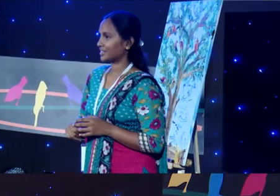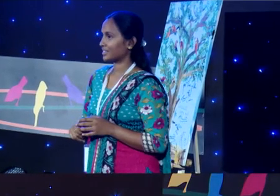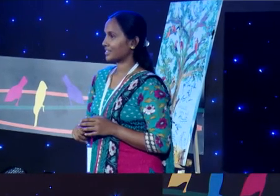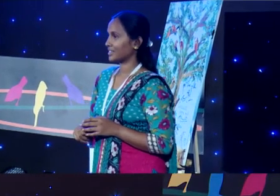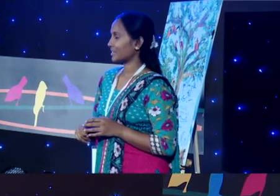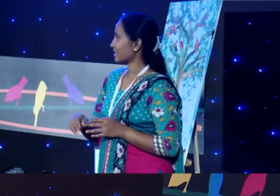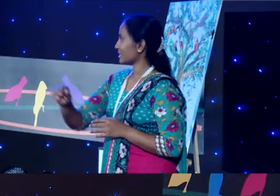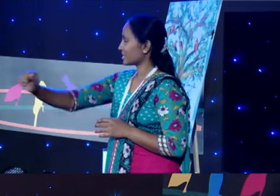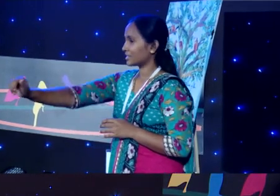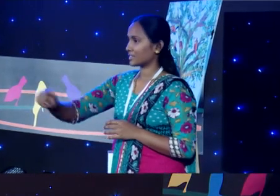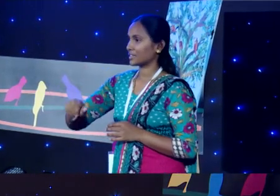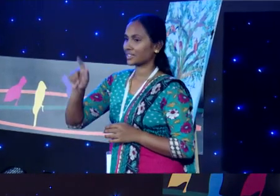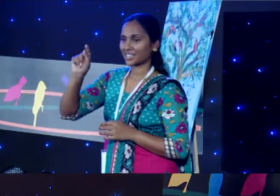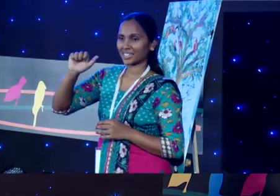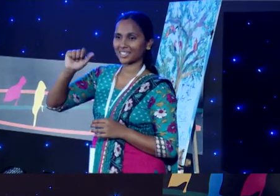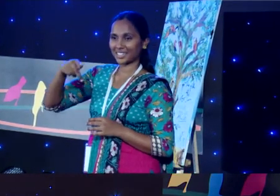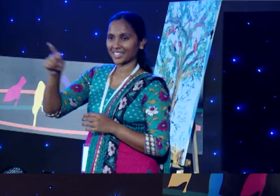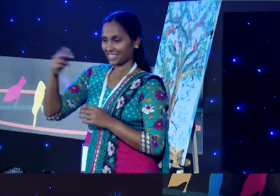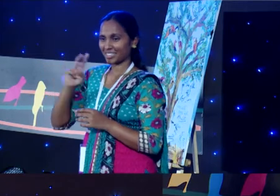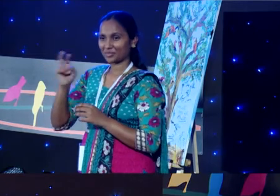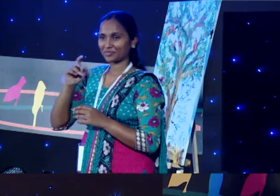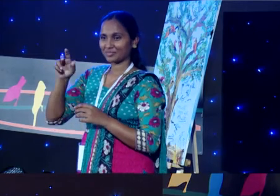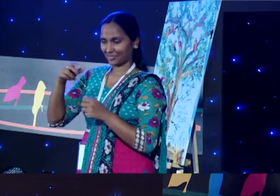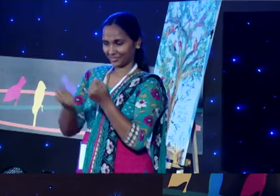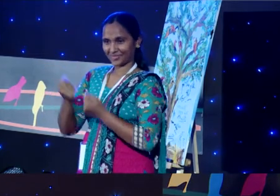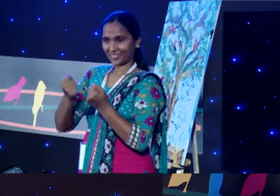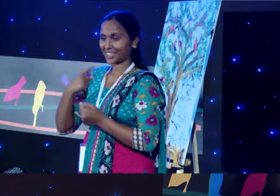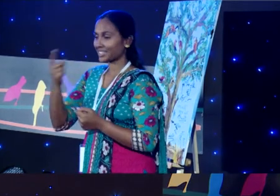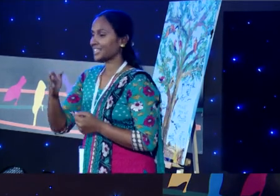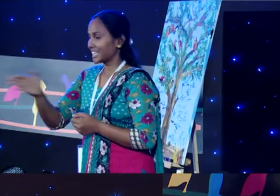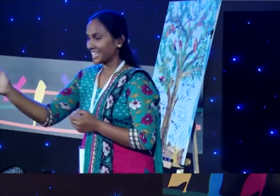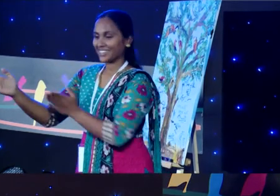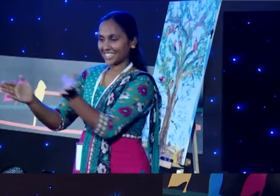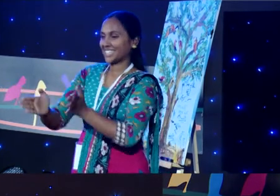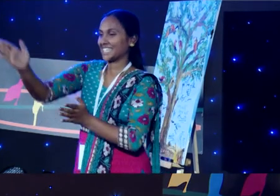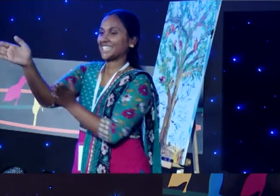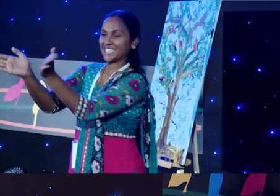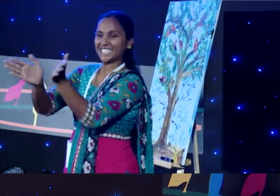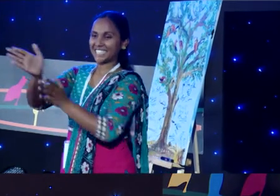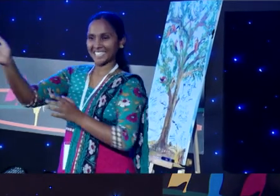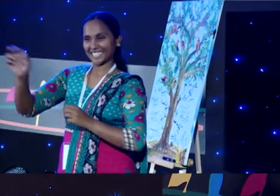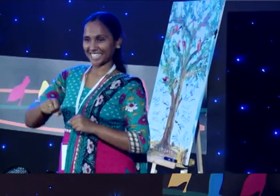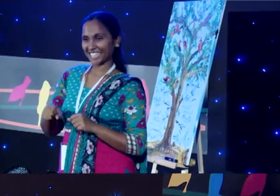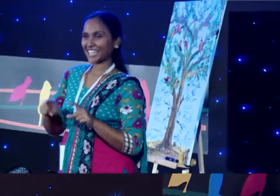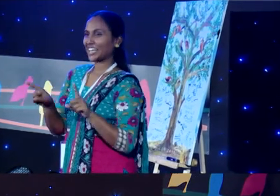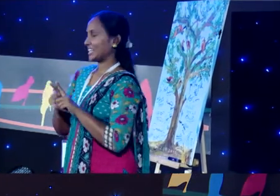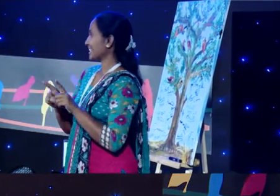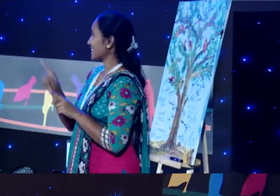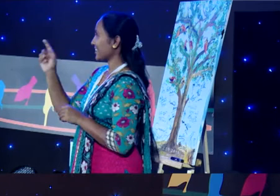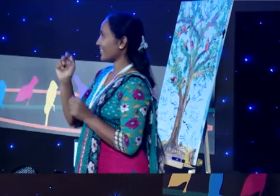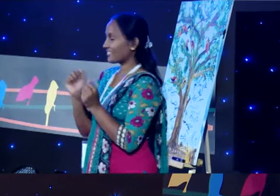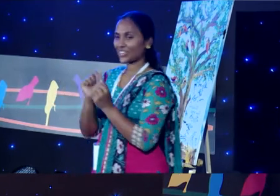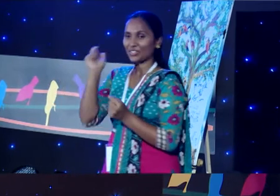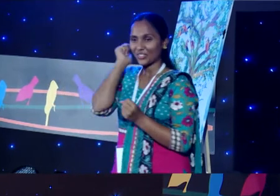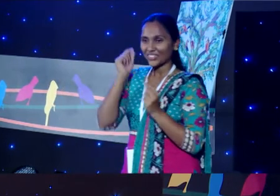in taxis, you'll hear that thing, take right, take left. So my friend said, can you give the visually challenged, that phone. So I took that phone with